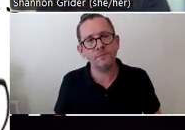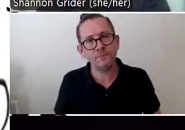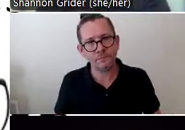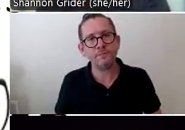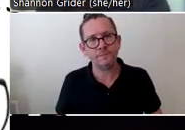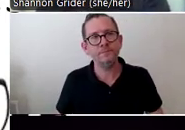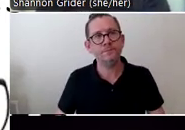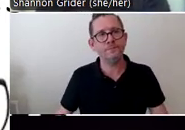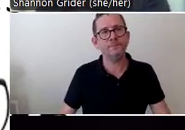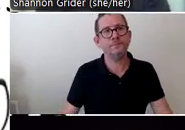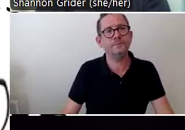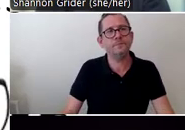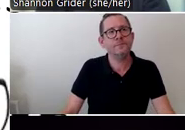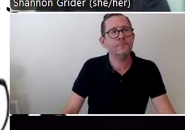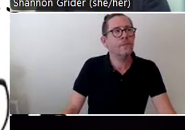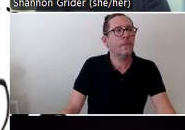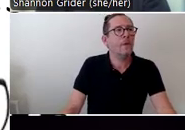tools.